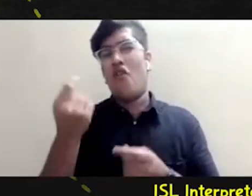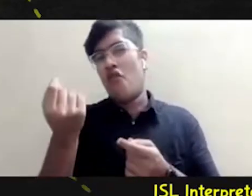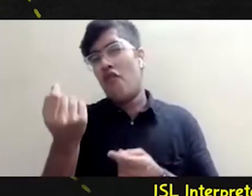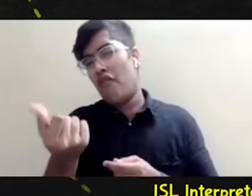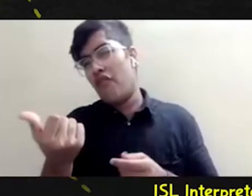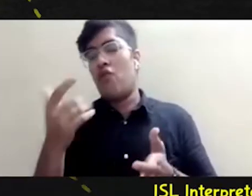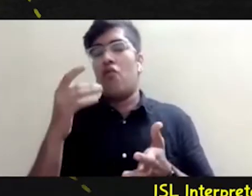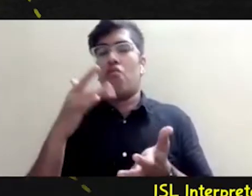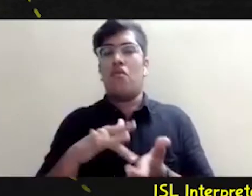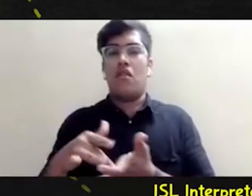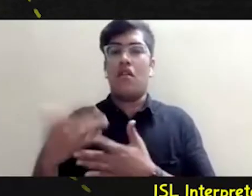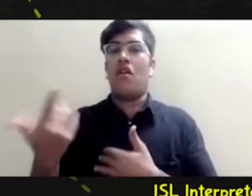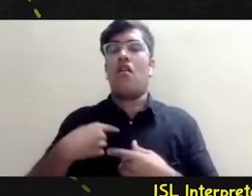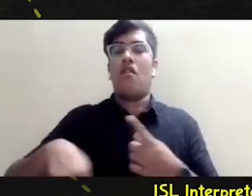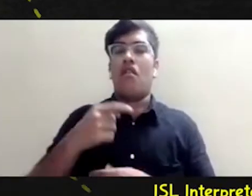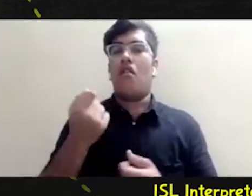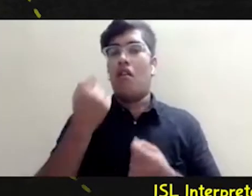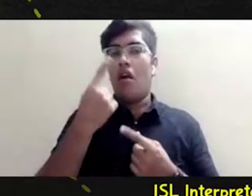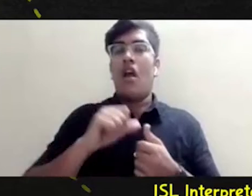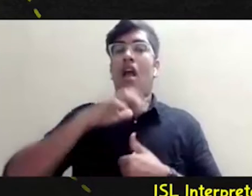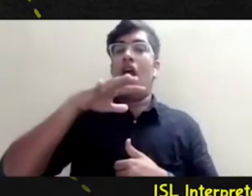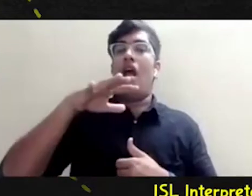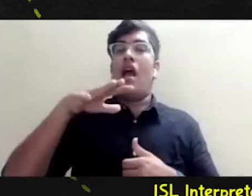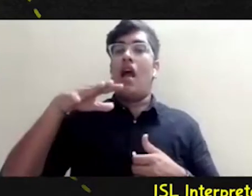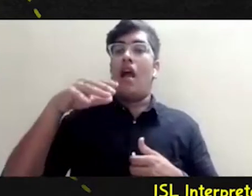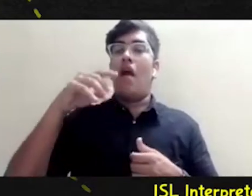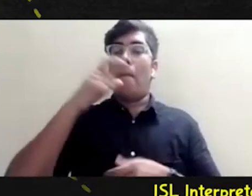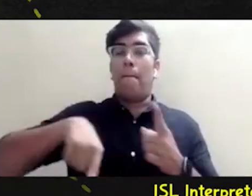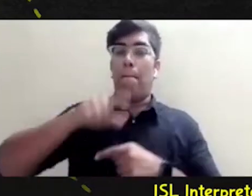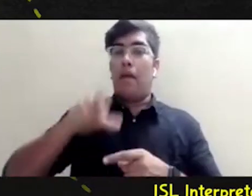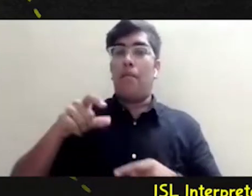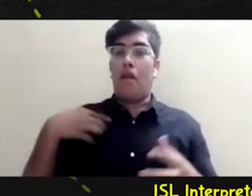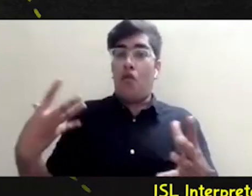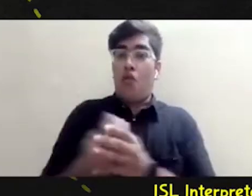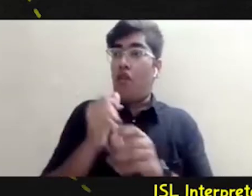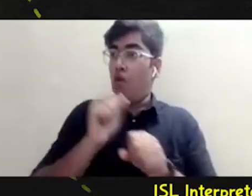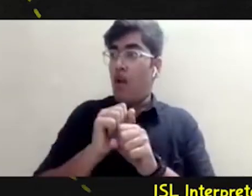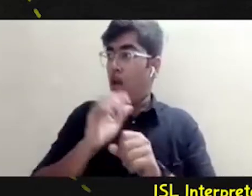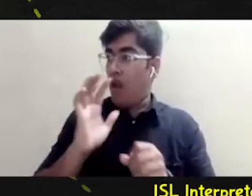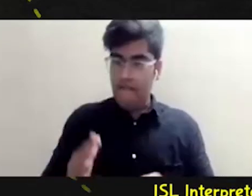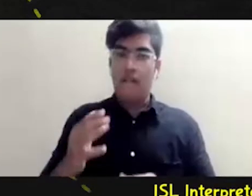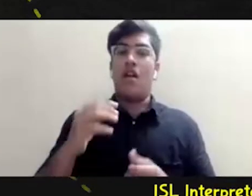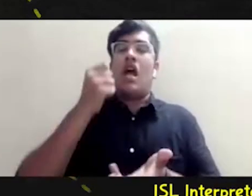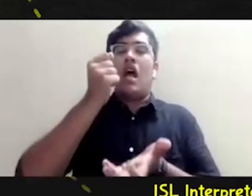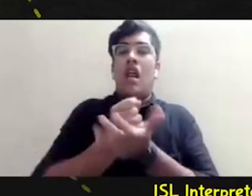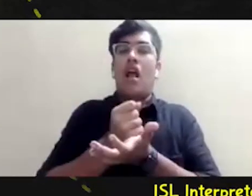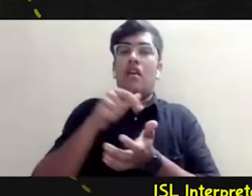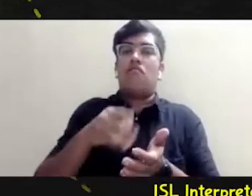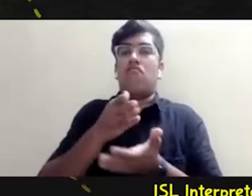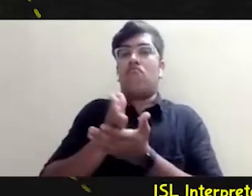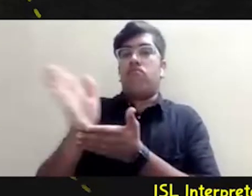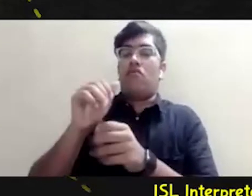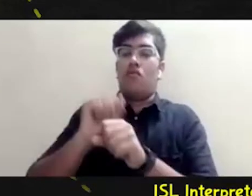realize that it's only through acts of solidarity that rights-based discourses can